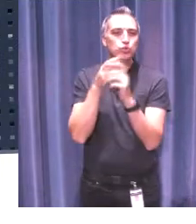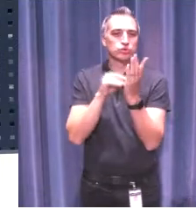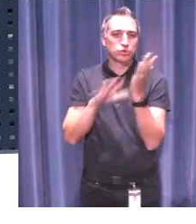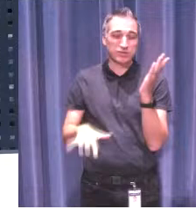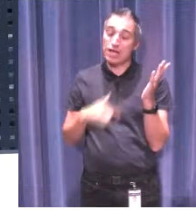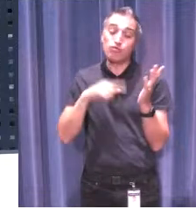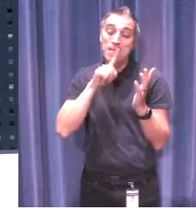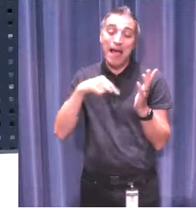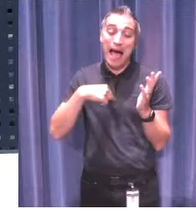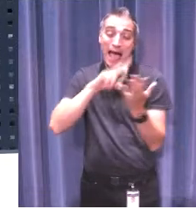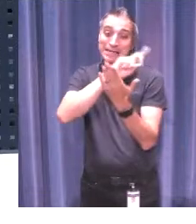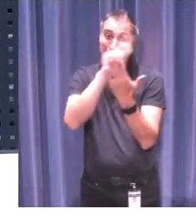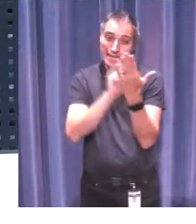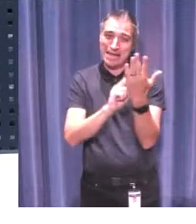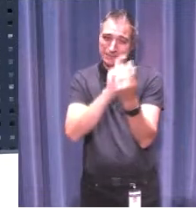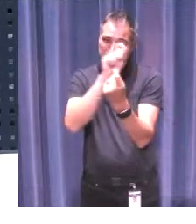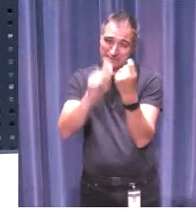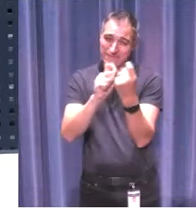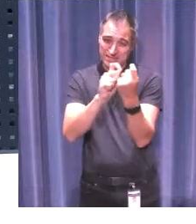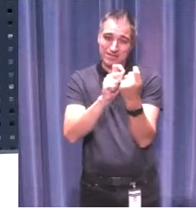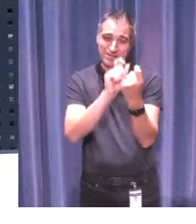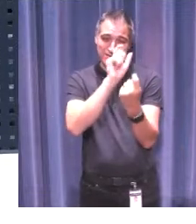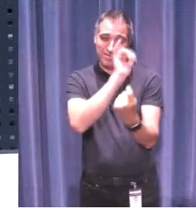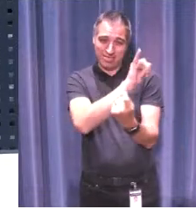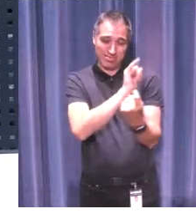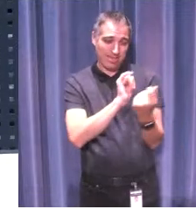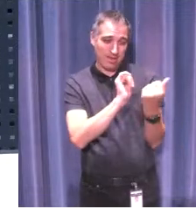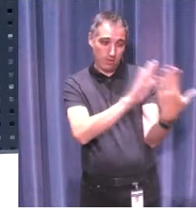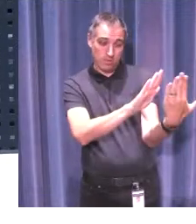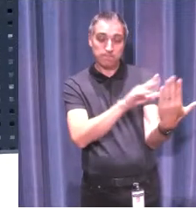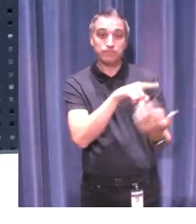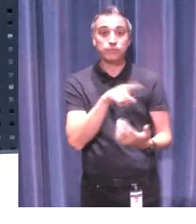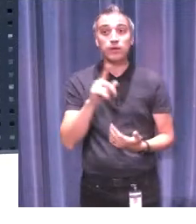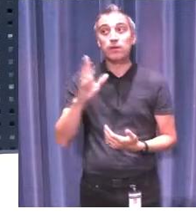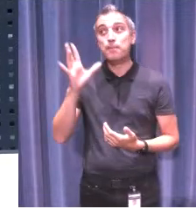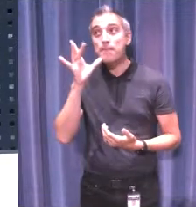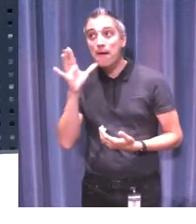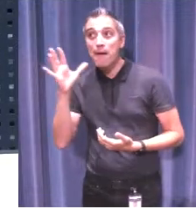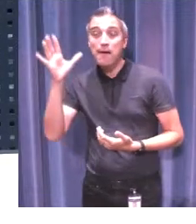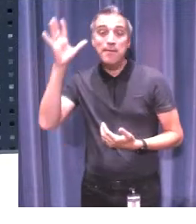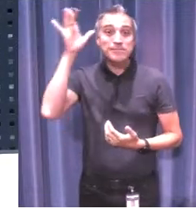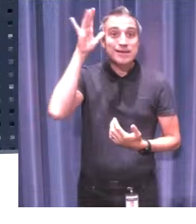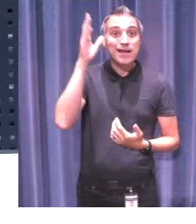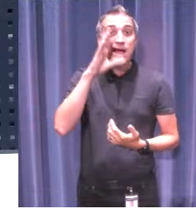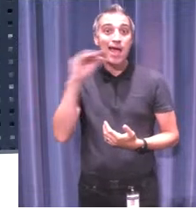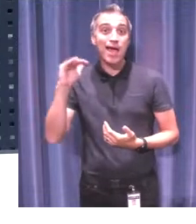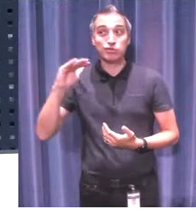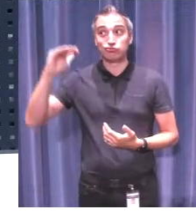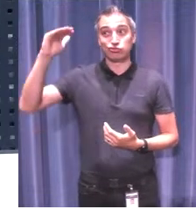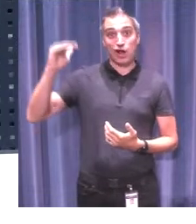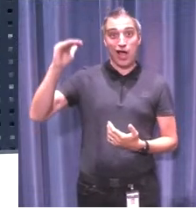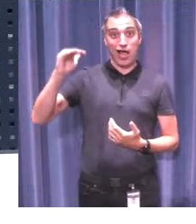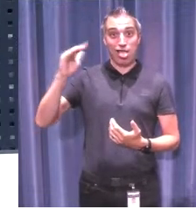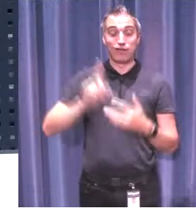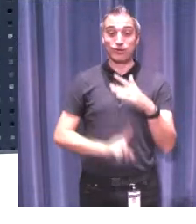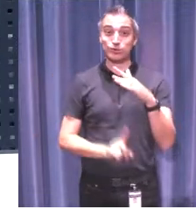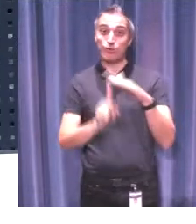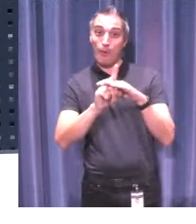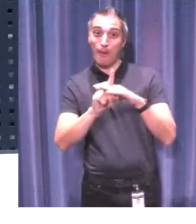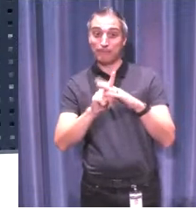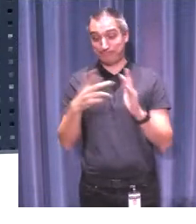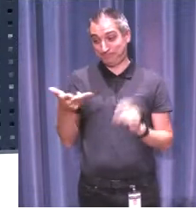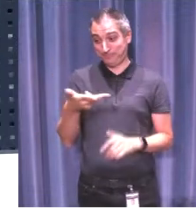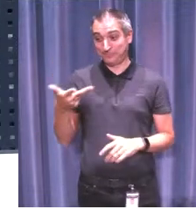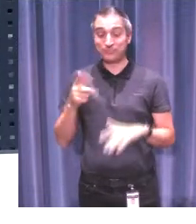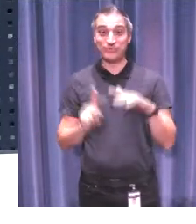this way. So when Mom, Dad, and Junior show up to